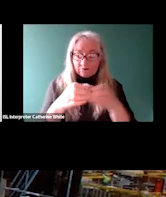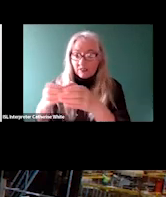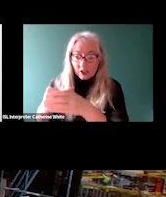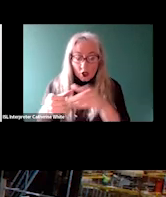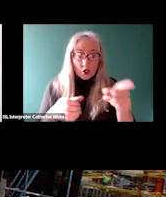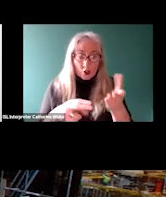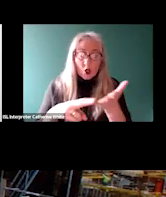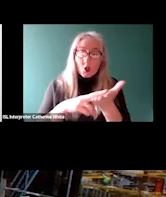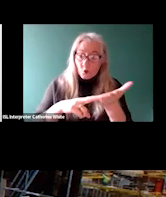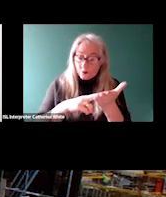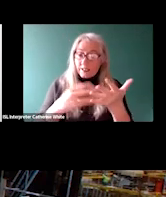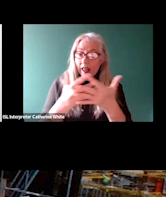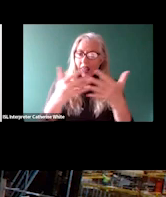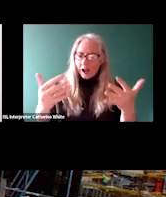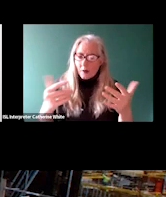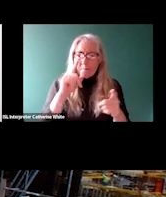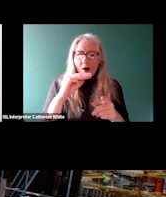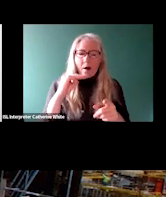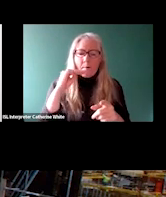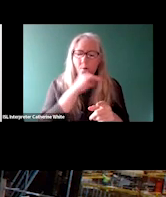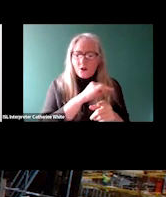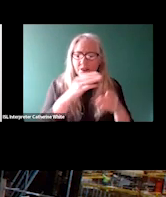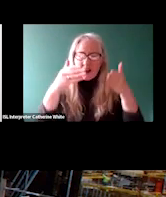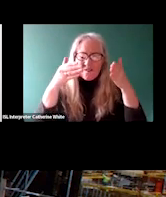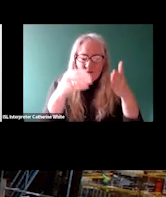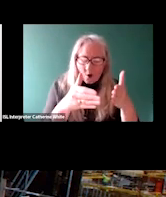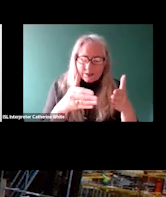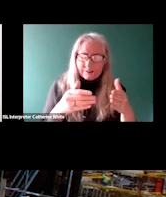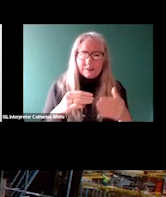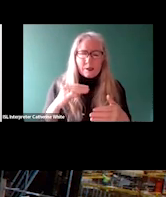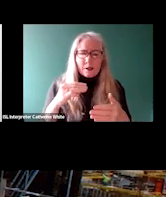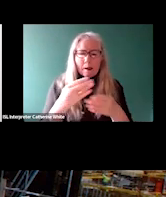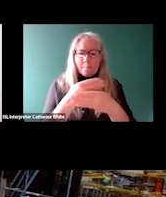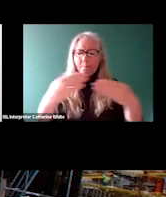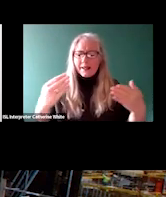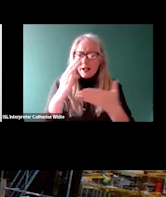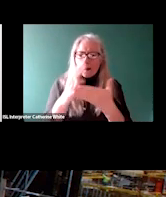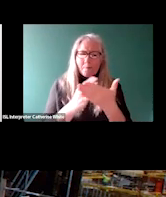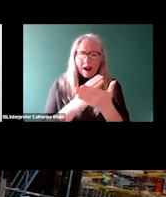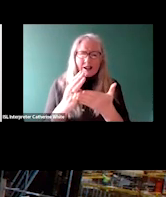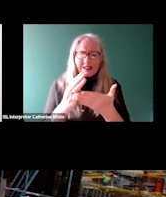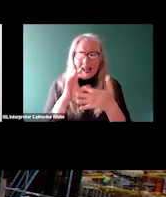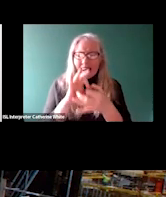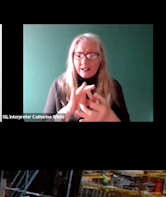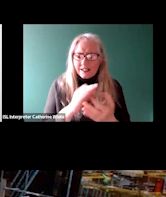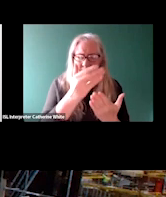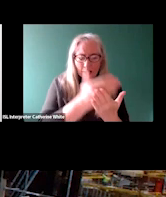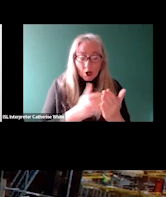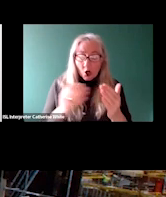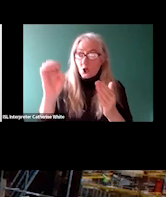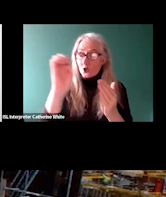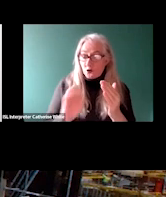quite extensively. But a key focus and a big part of the preparation of these documents at a European